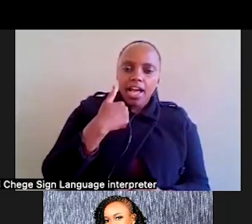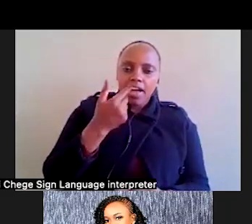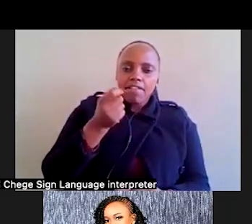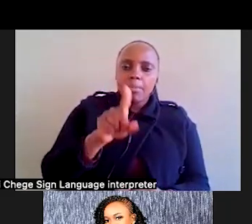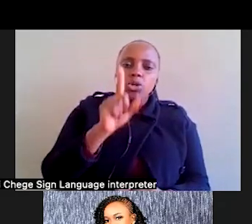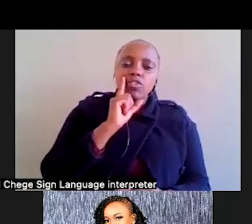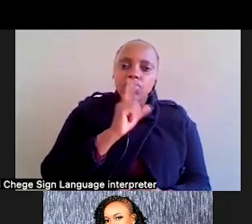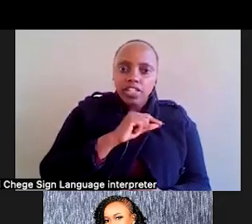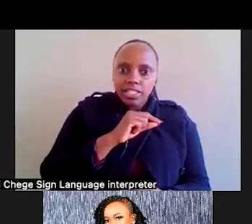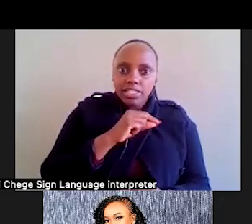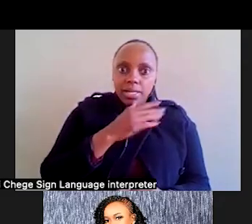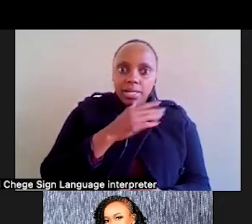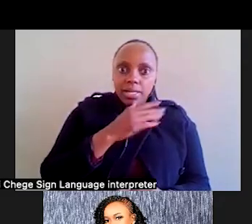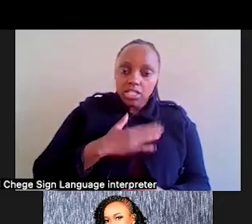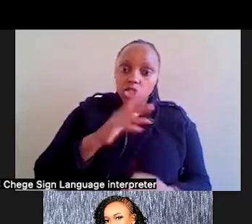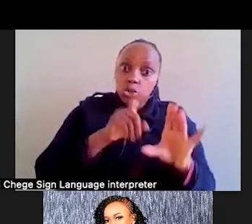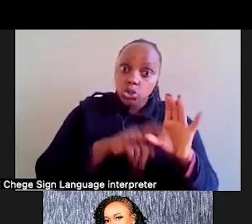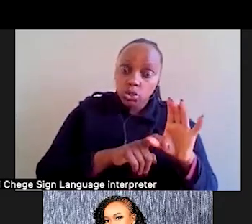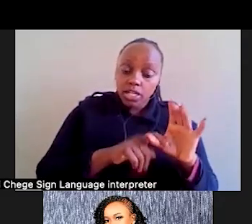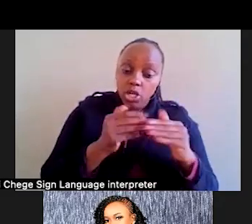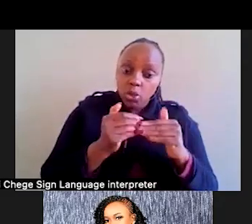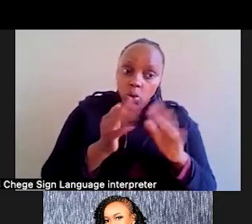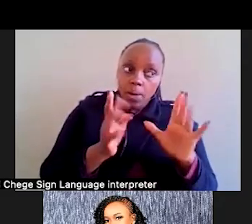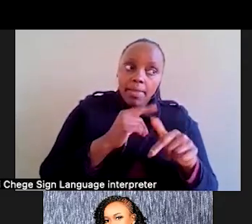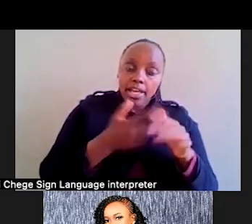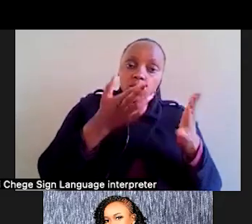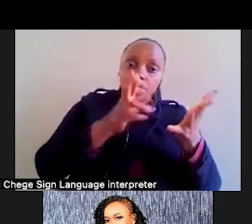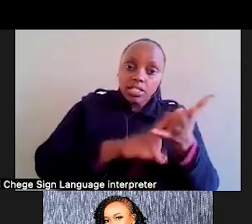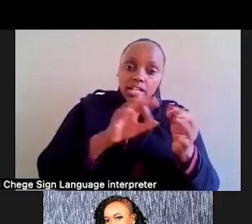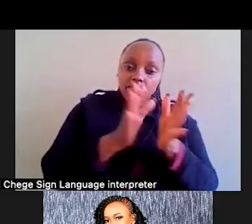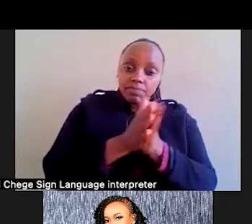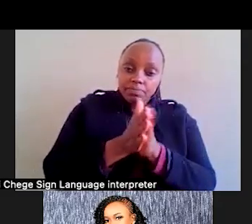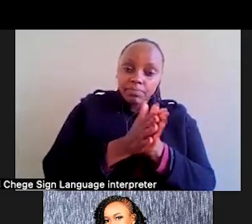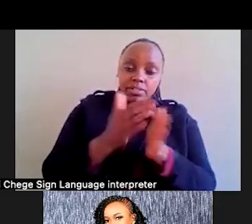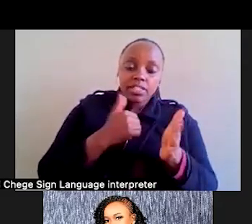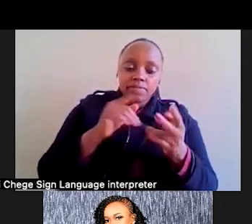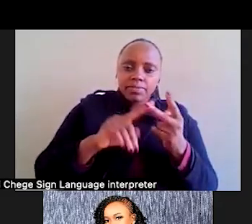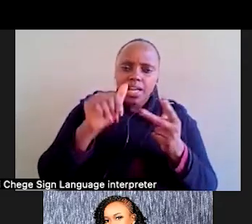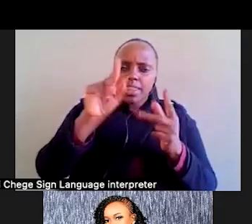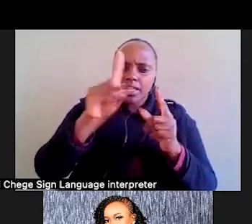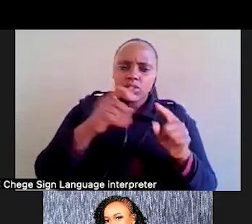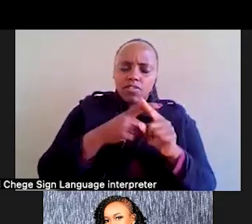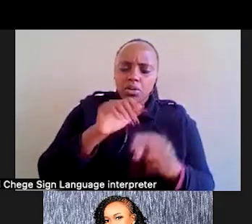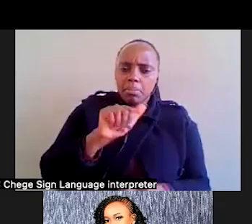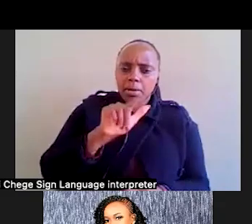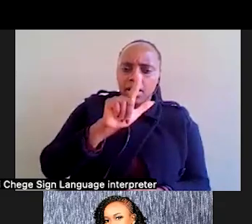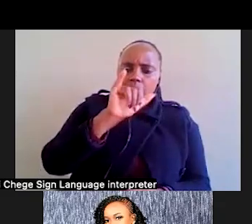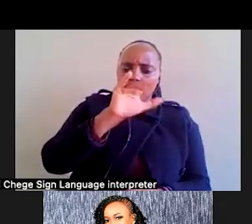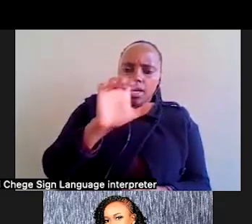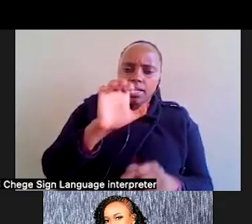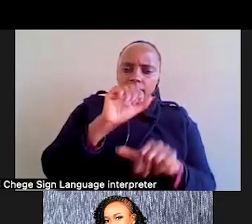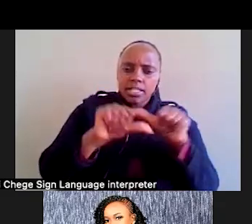there. Please do make sure that you open it and you register if you're interested. The other question from Alice